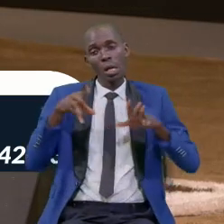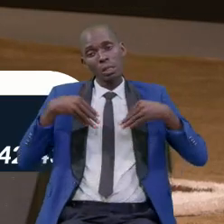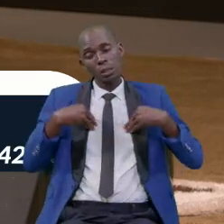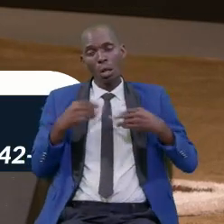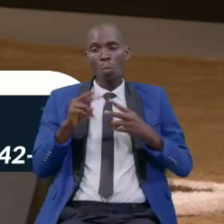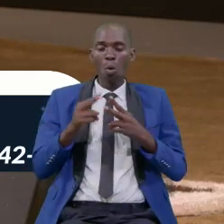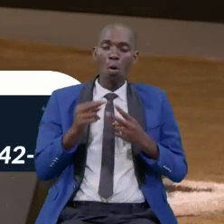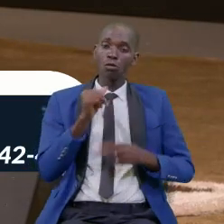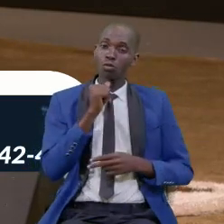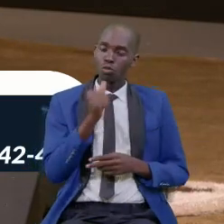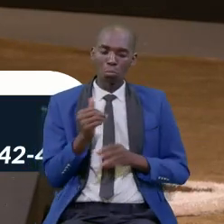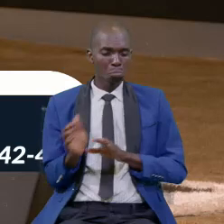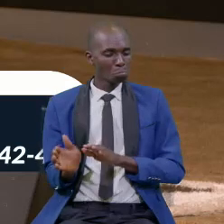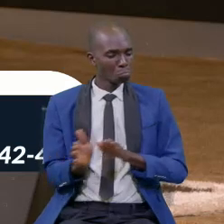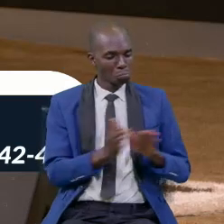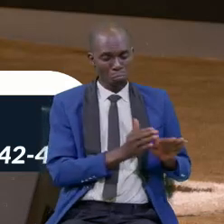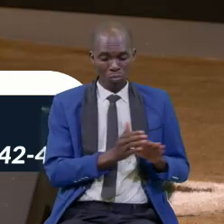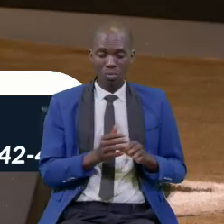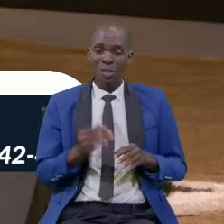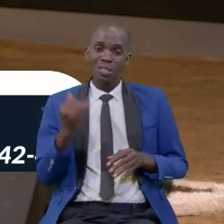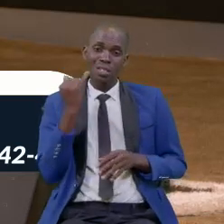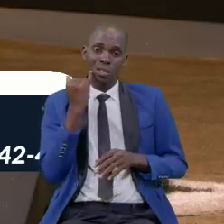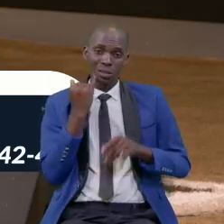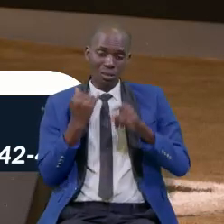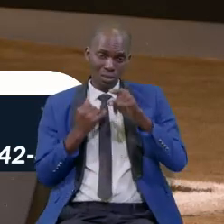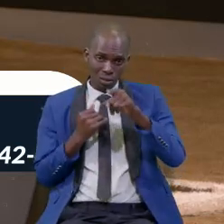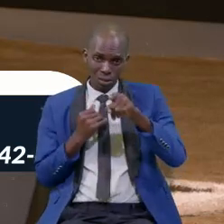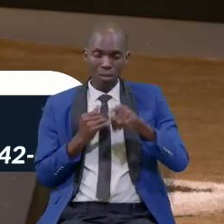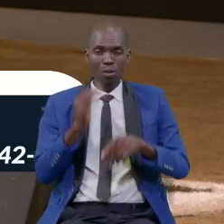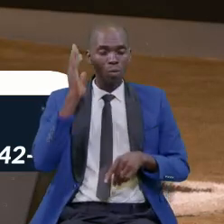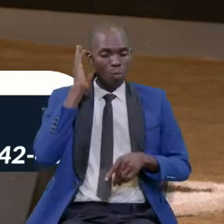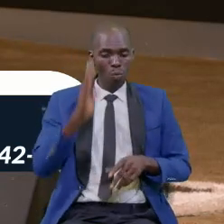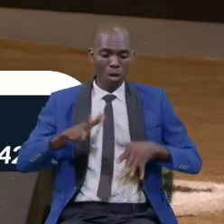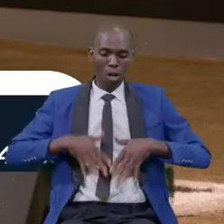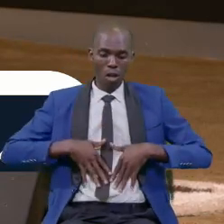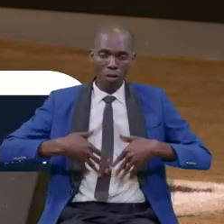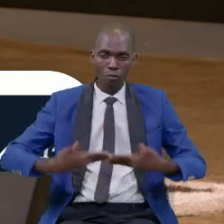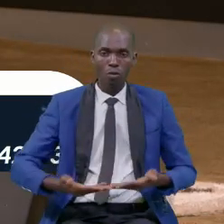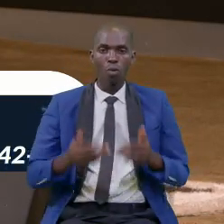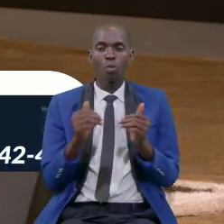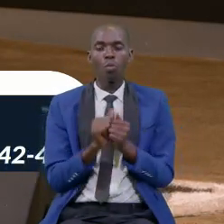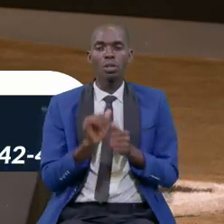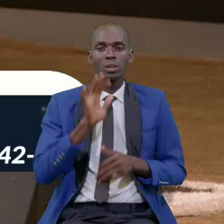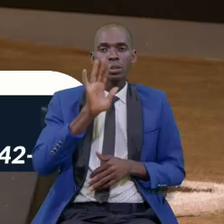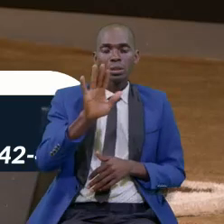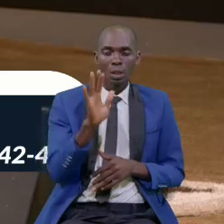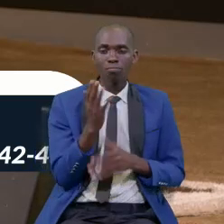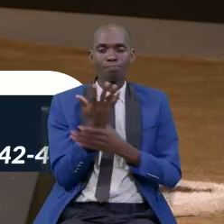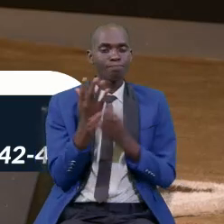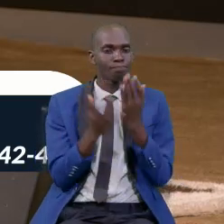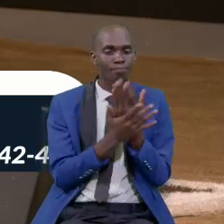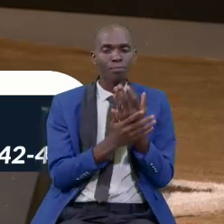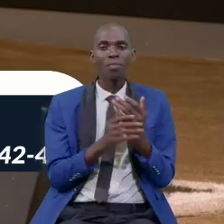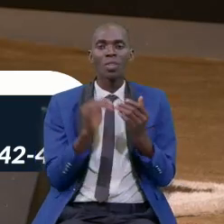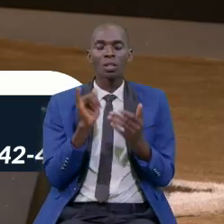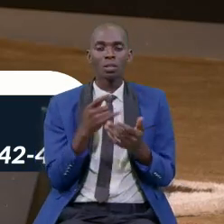accept, if thou shalt confess with thy mouth the